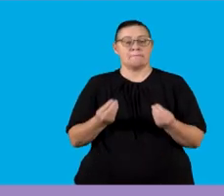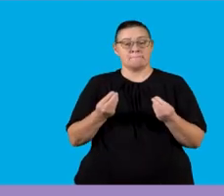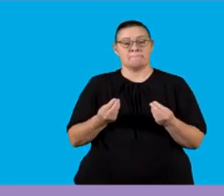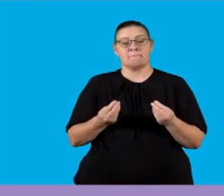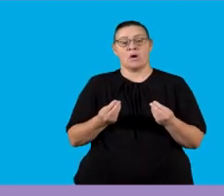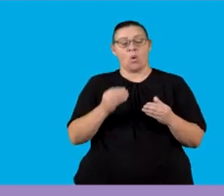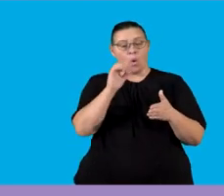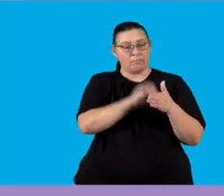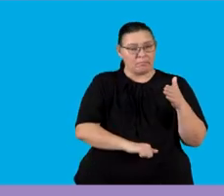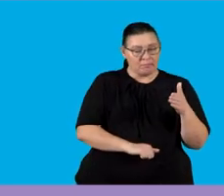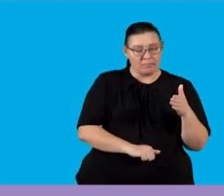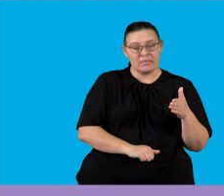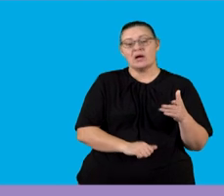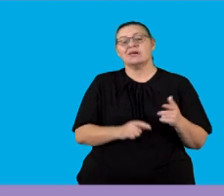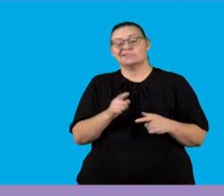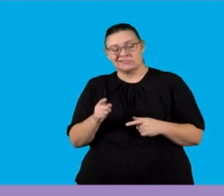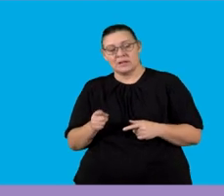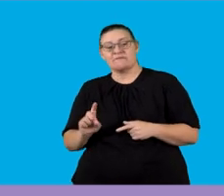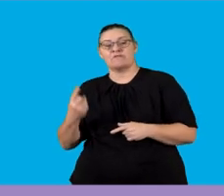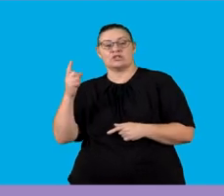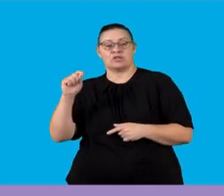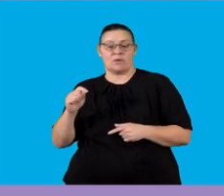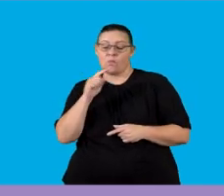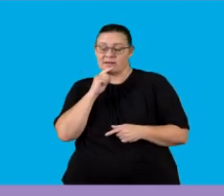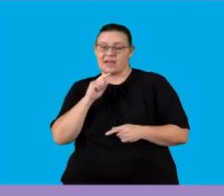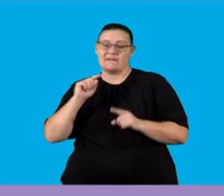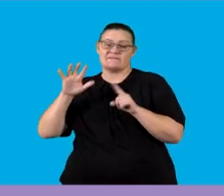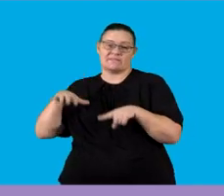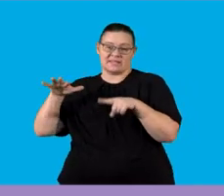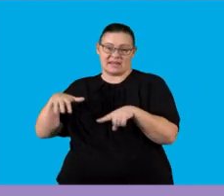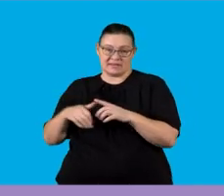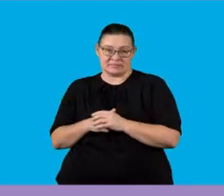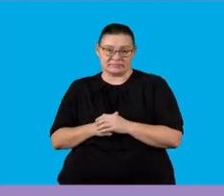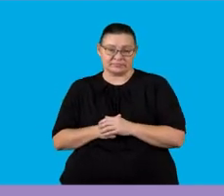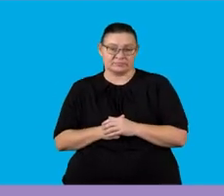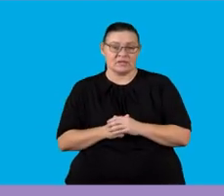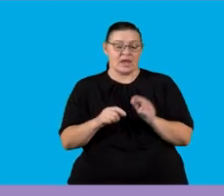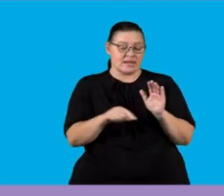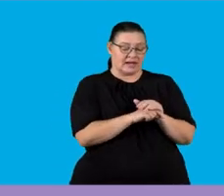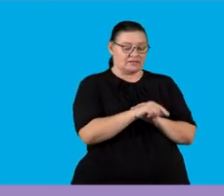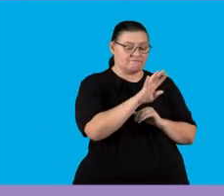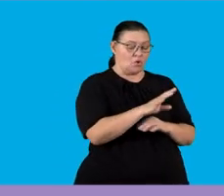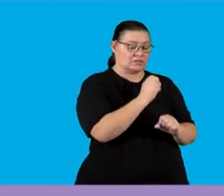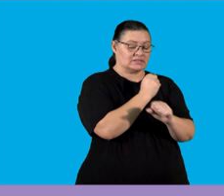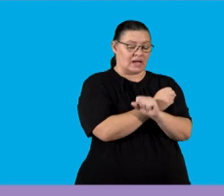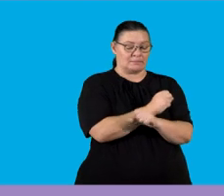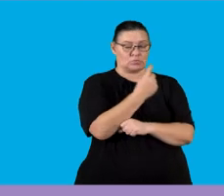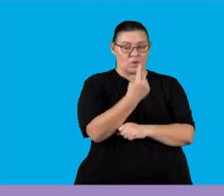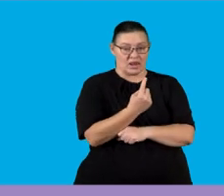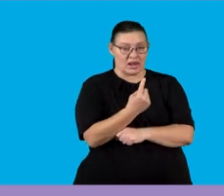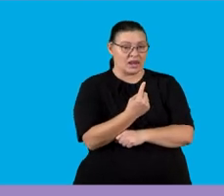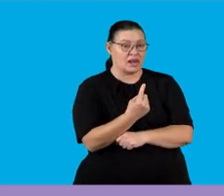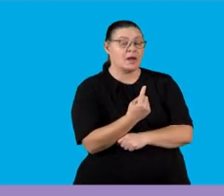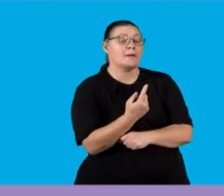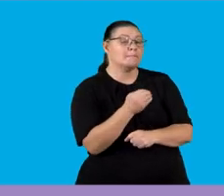by 1, that is going to give us a negative 4. And how do we get from negative 4 to 15? Yes, you are correct